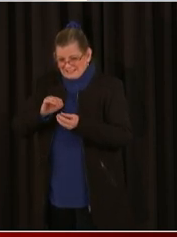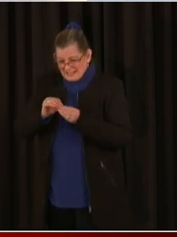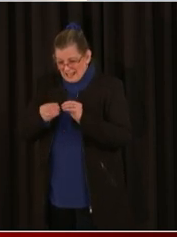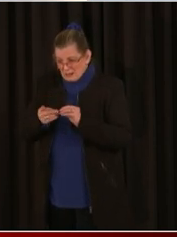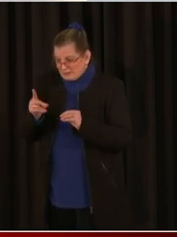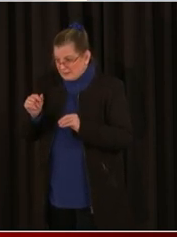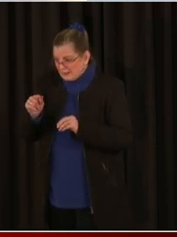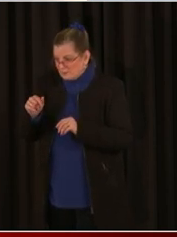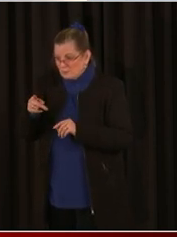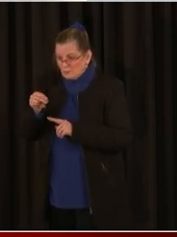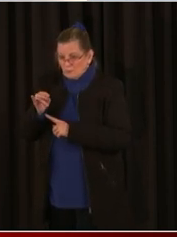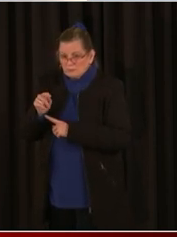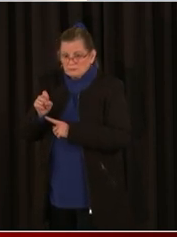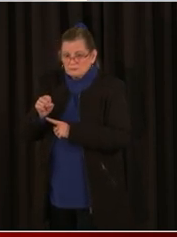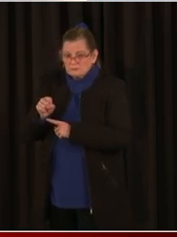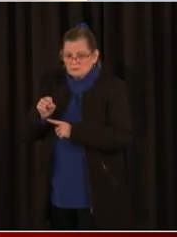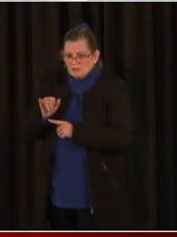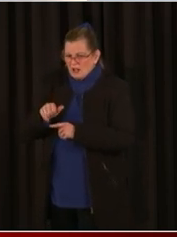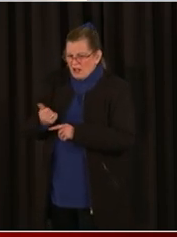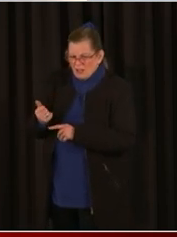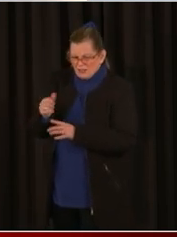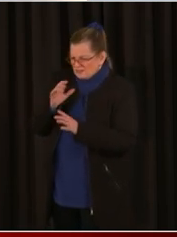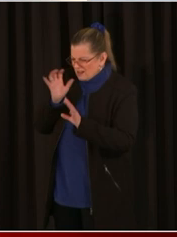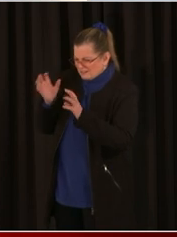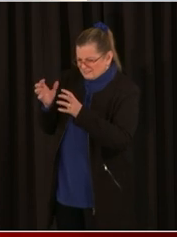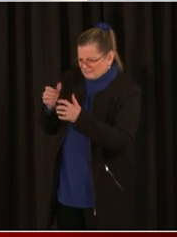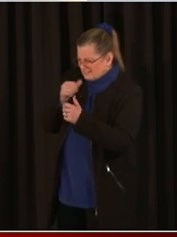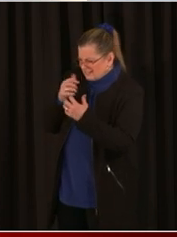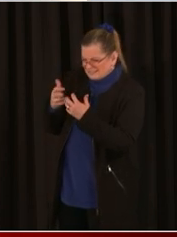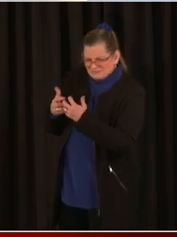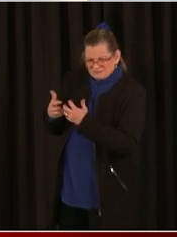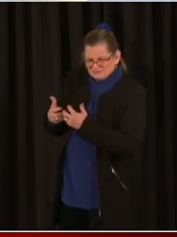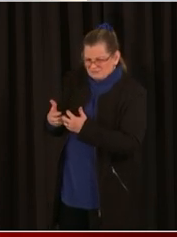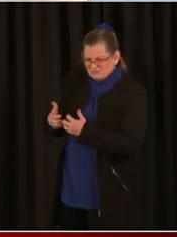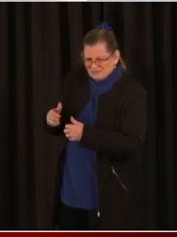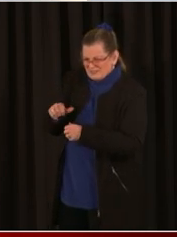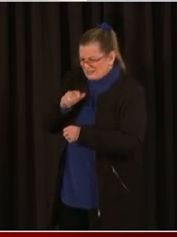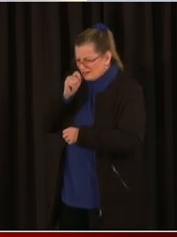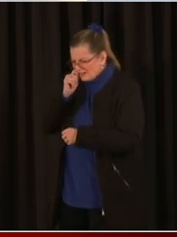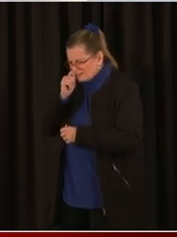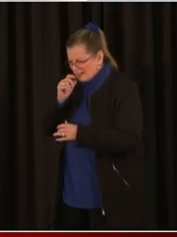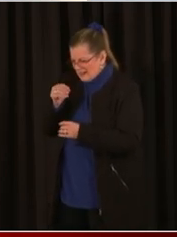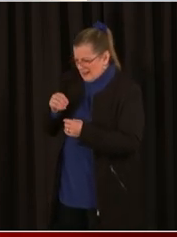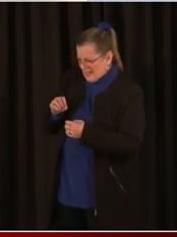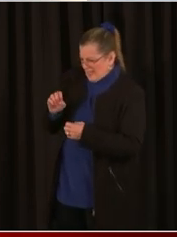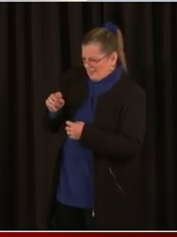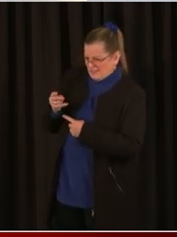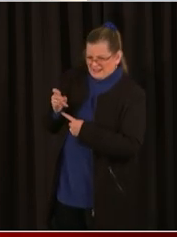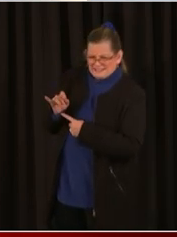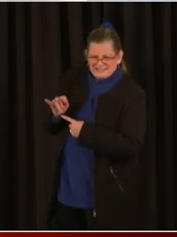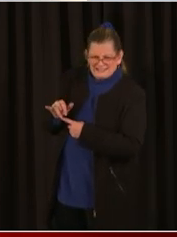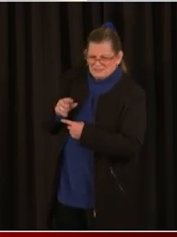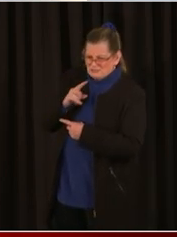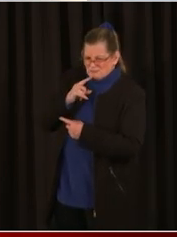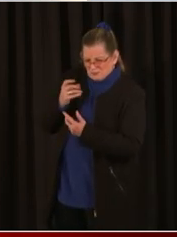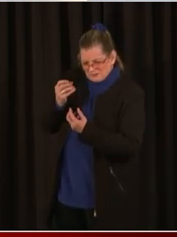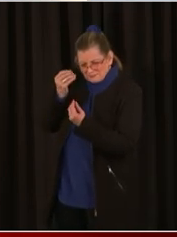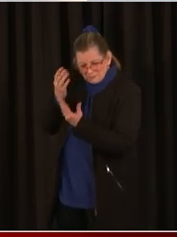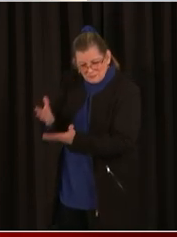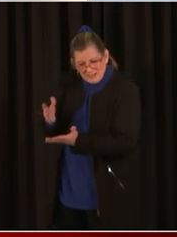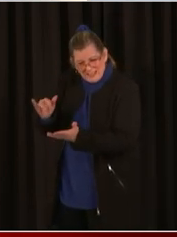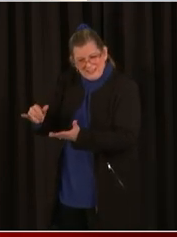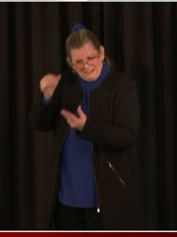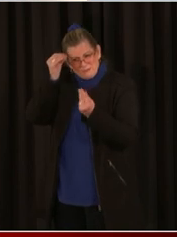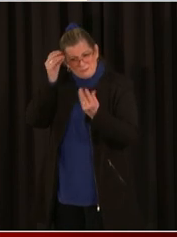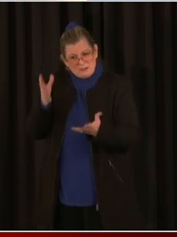other category is inconsistent with other race and ethnicity reports from that DC Health typically provides.